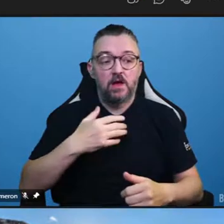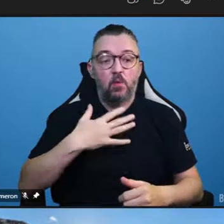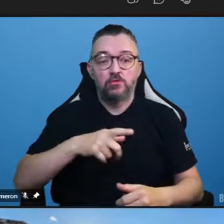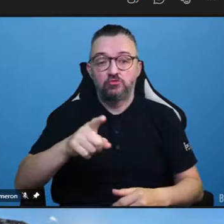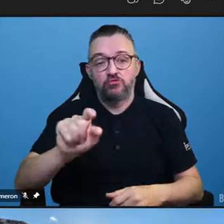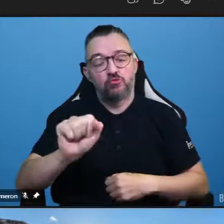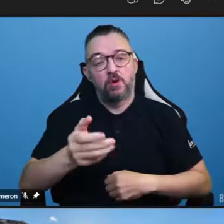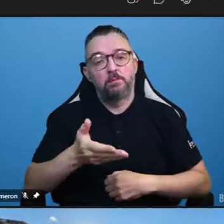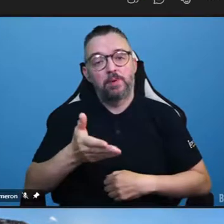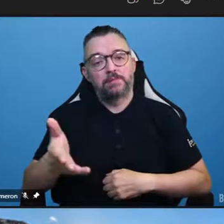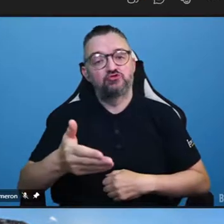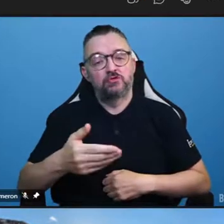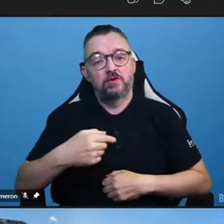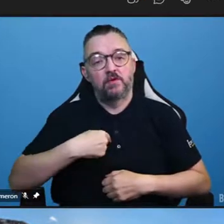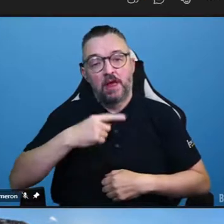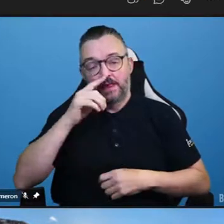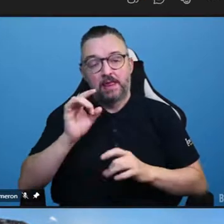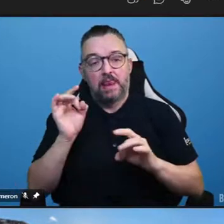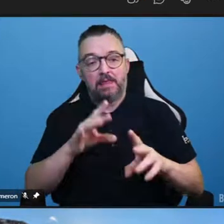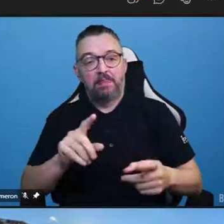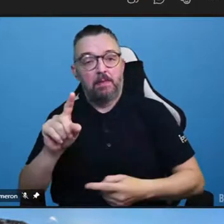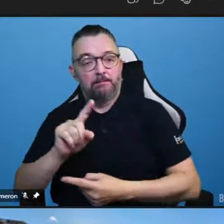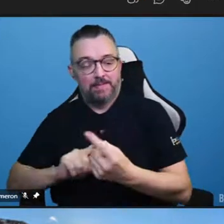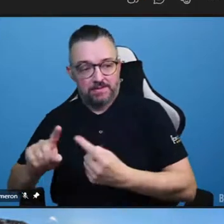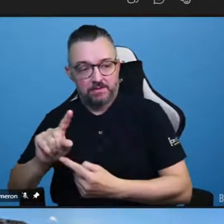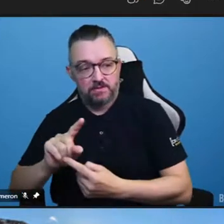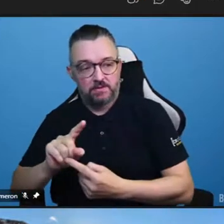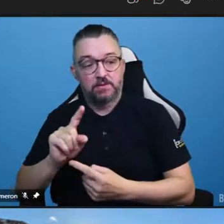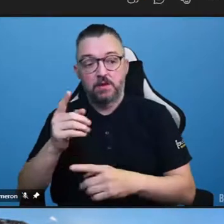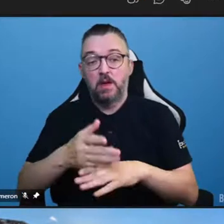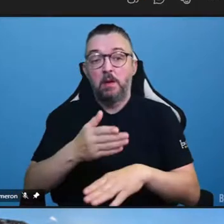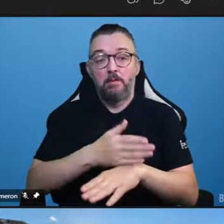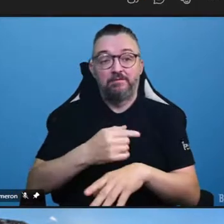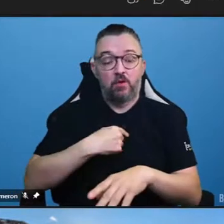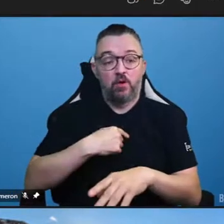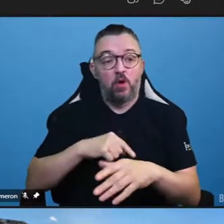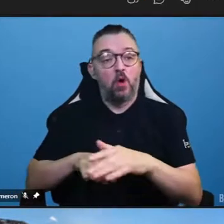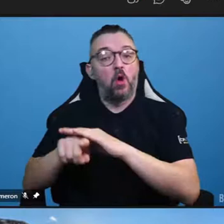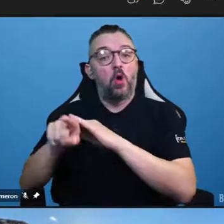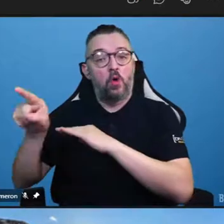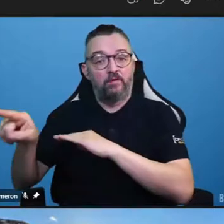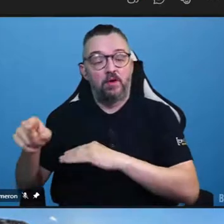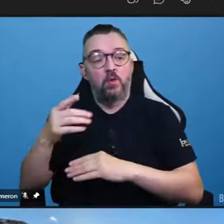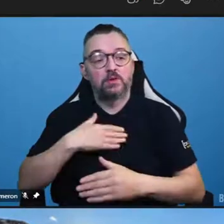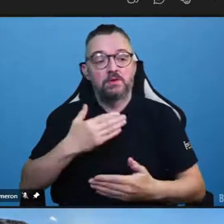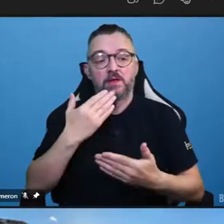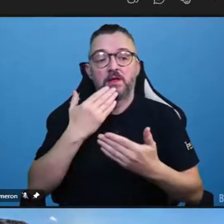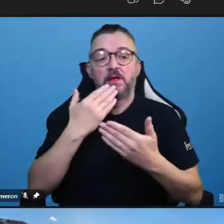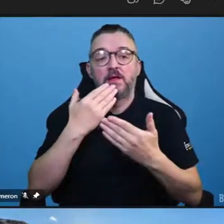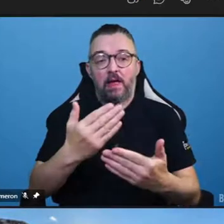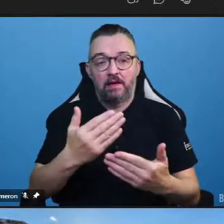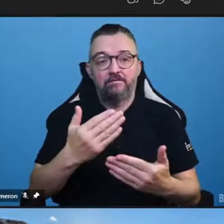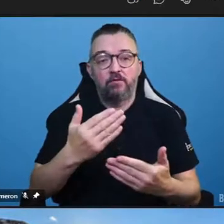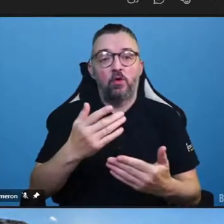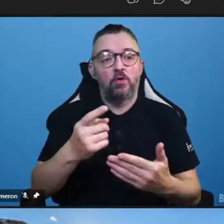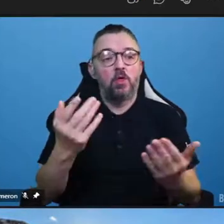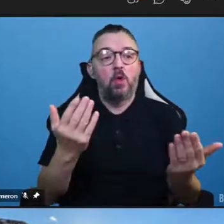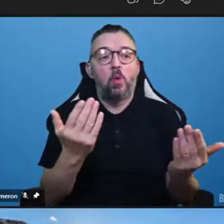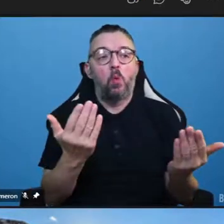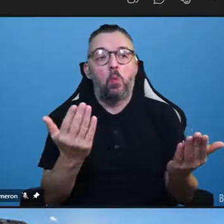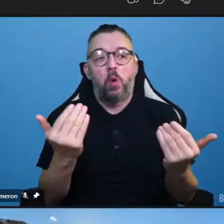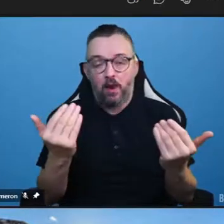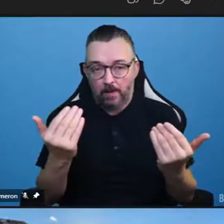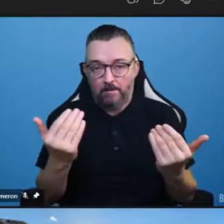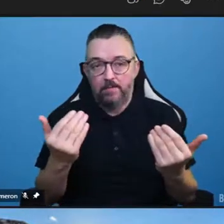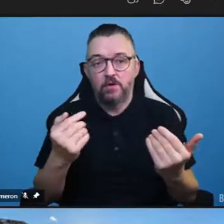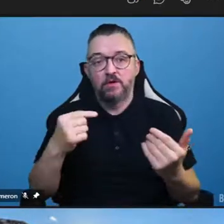permission, if possible, to leave the meeting. But before I do that, just like to thank you for the cordial welcome, as